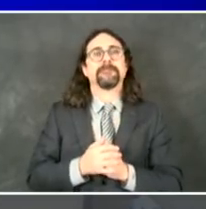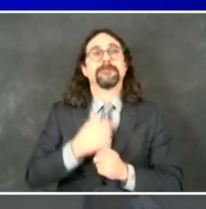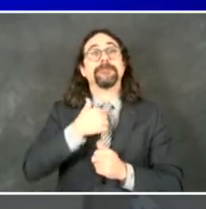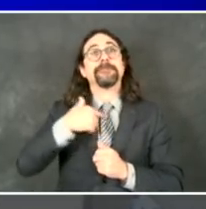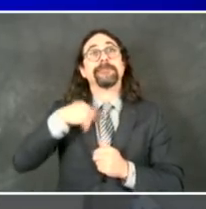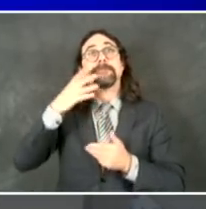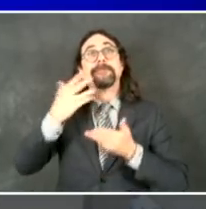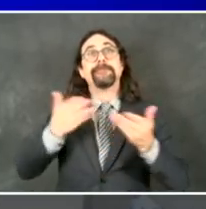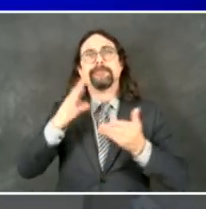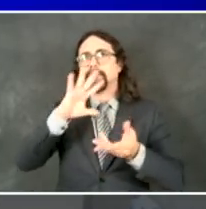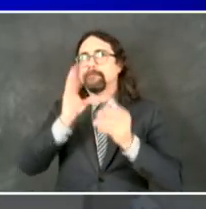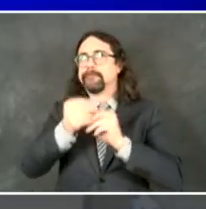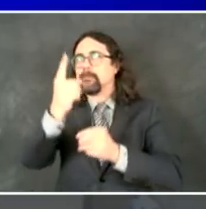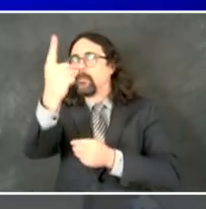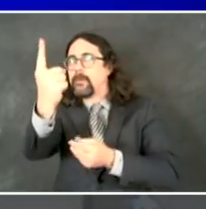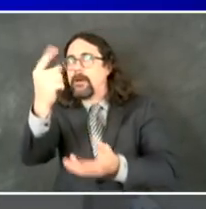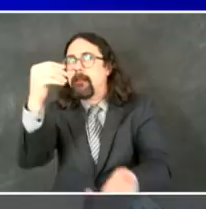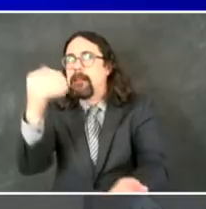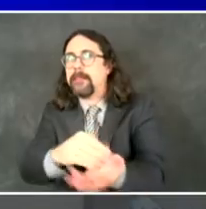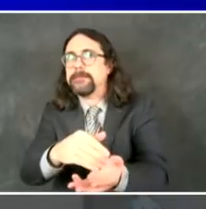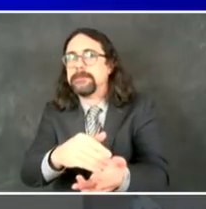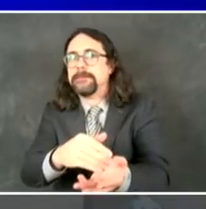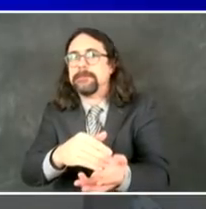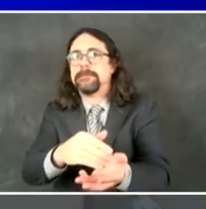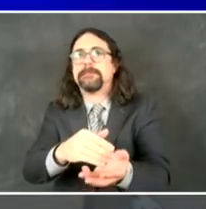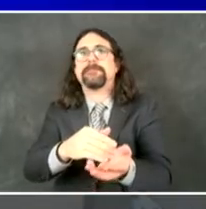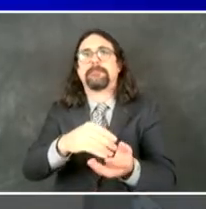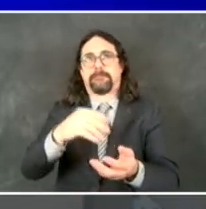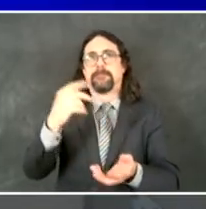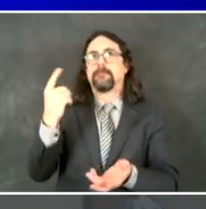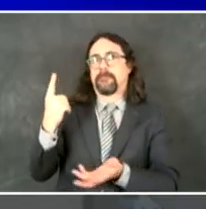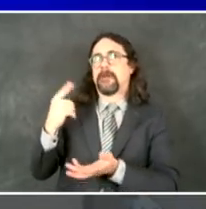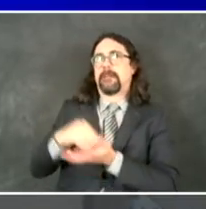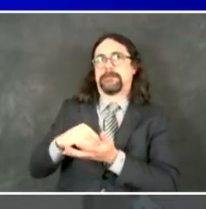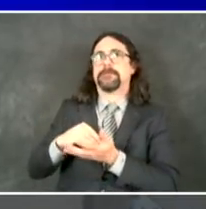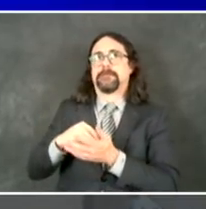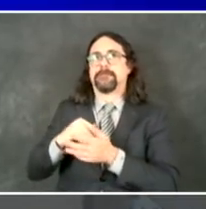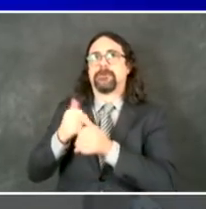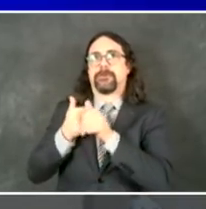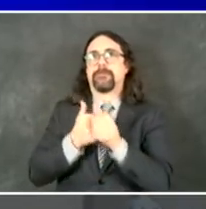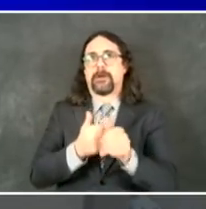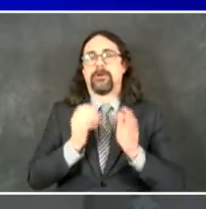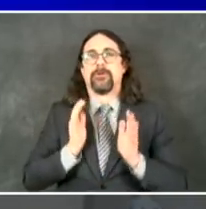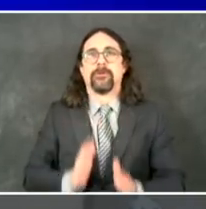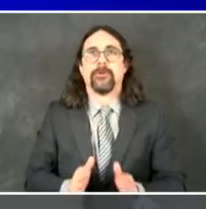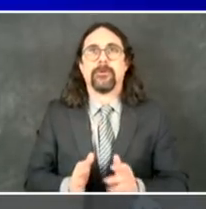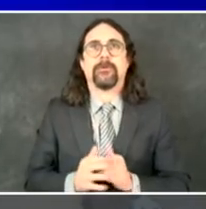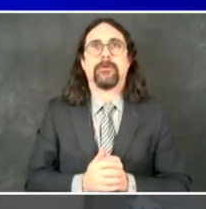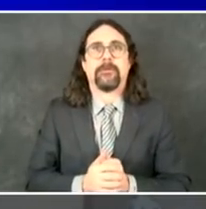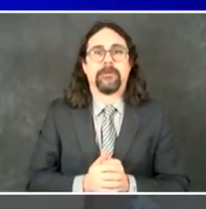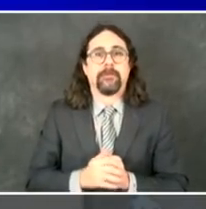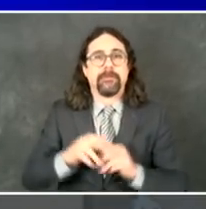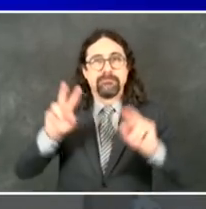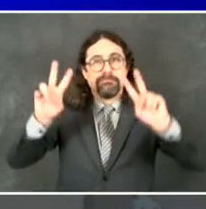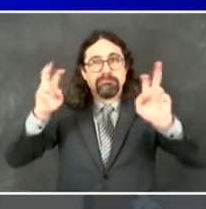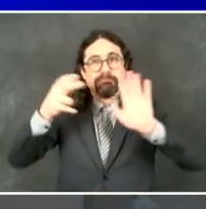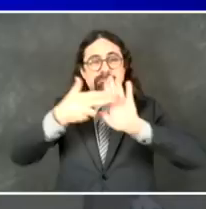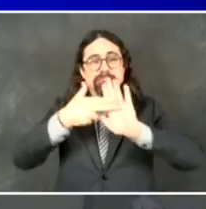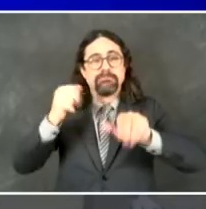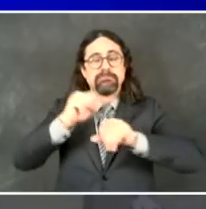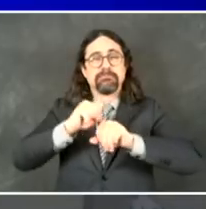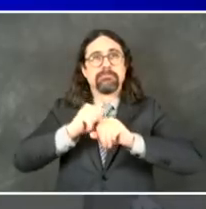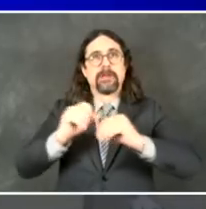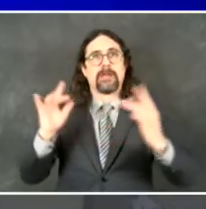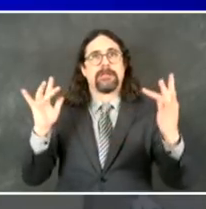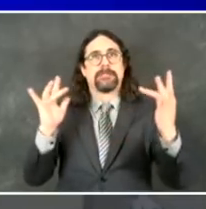right now, we need 1,000 new contact tracers. We're getting great help from our Fund for Public